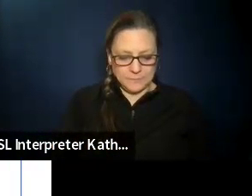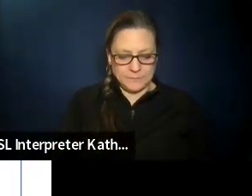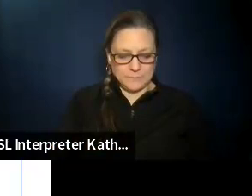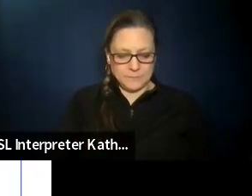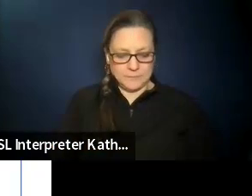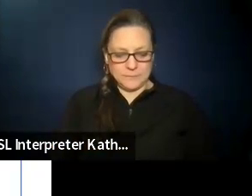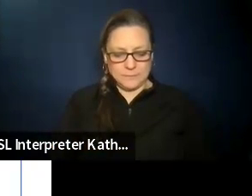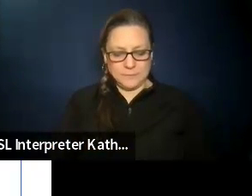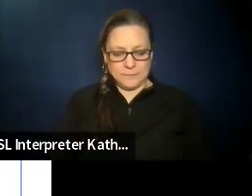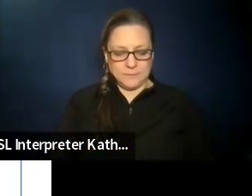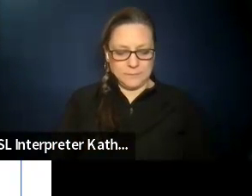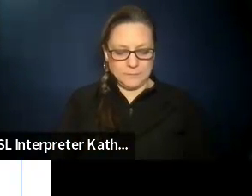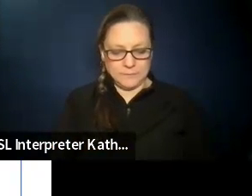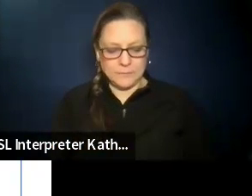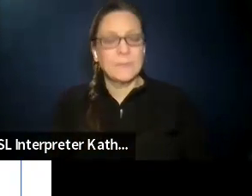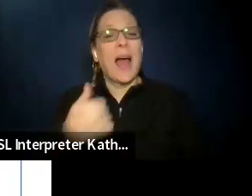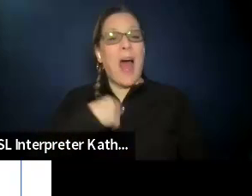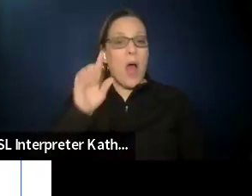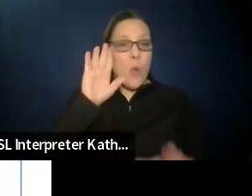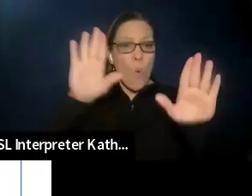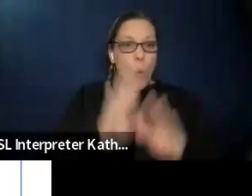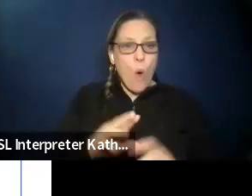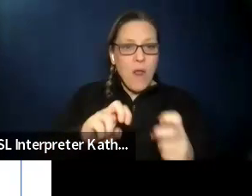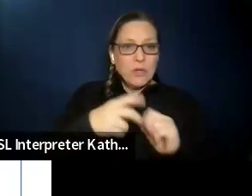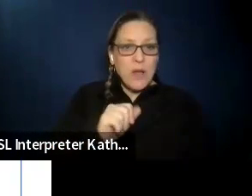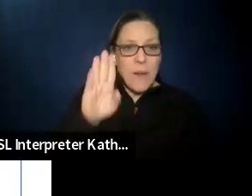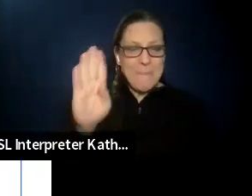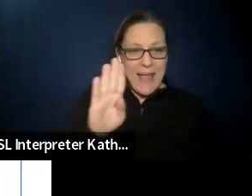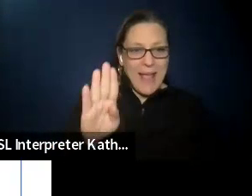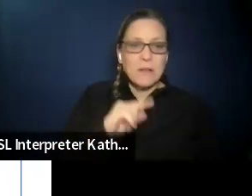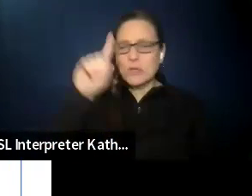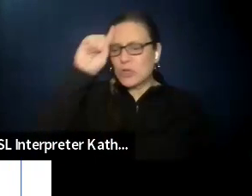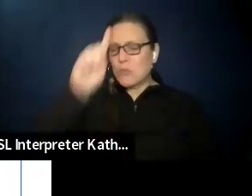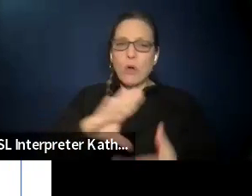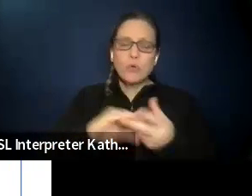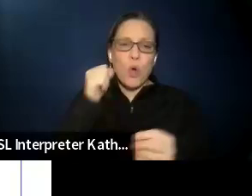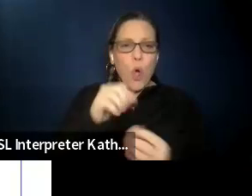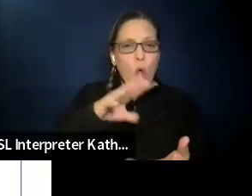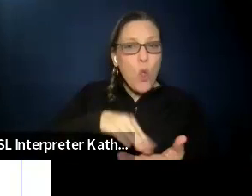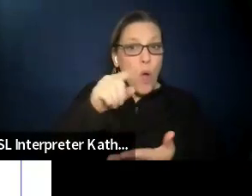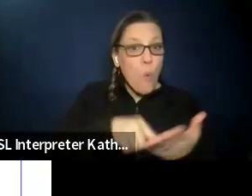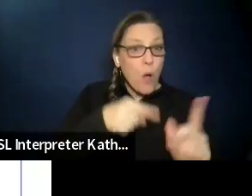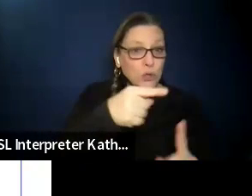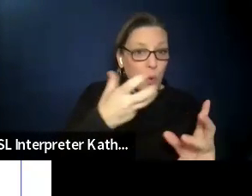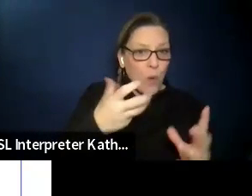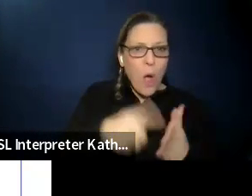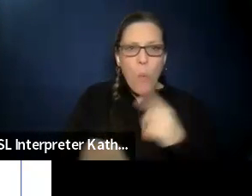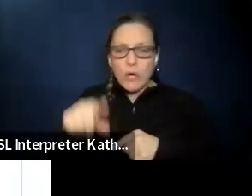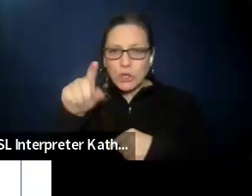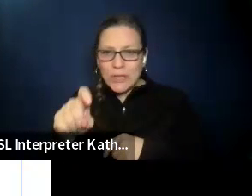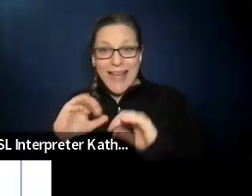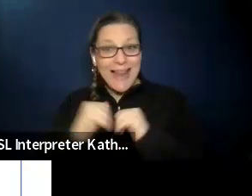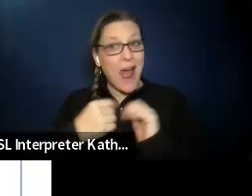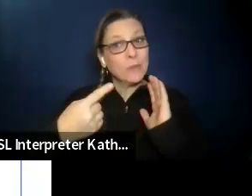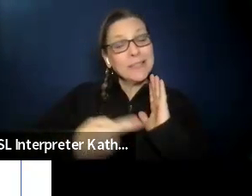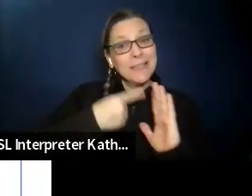The Wonderful Wishes of Bee is the story of a smart, quirky girl learning what she wants and what she needs, and how